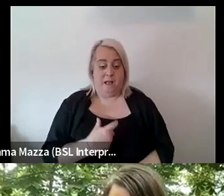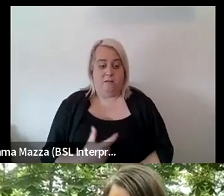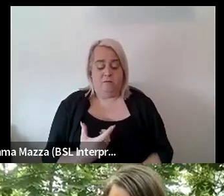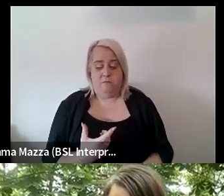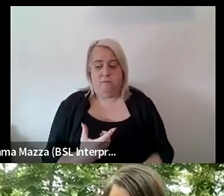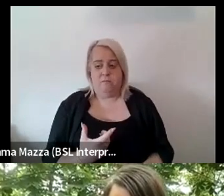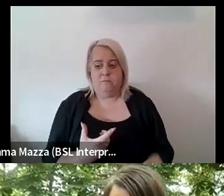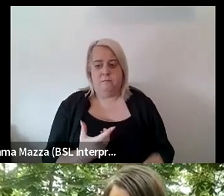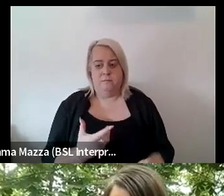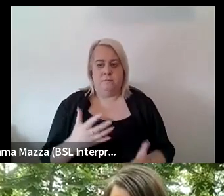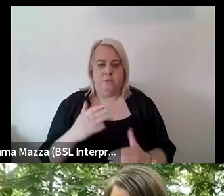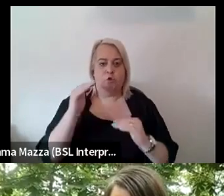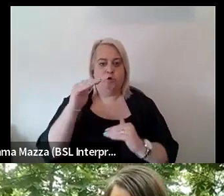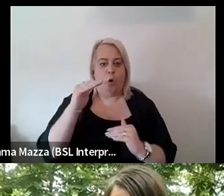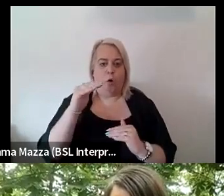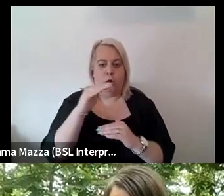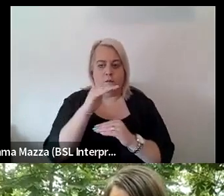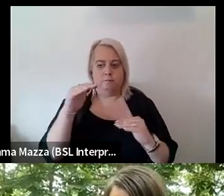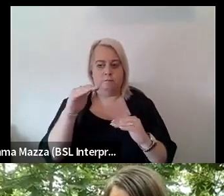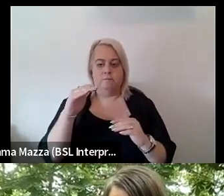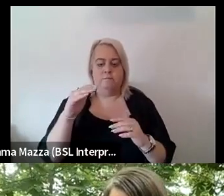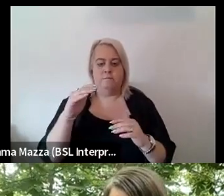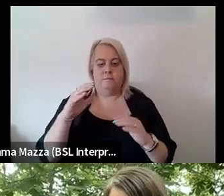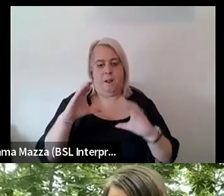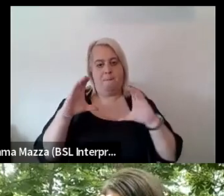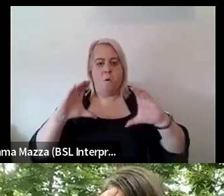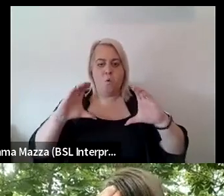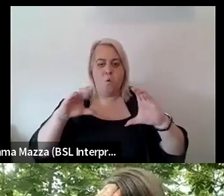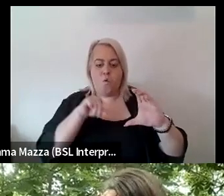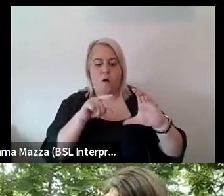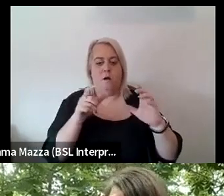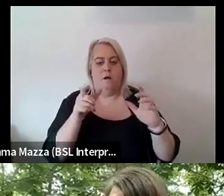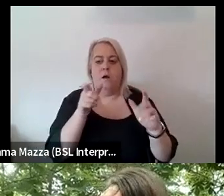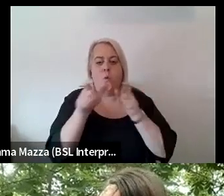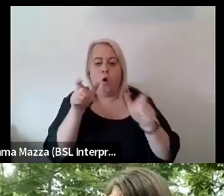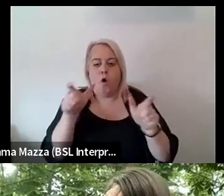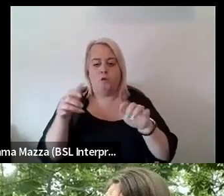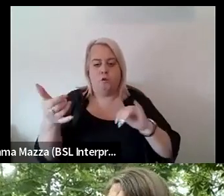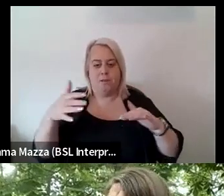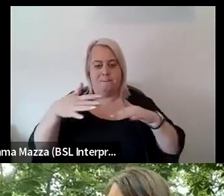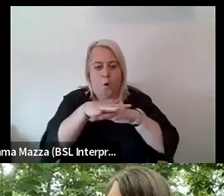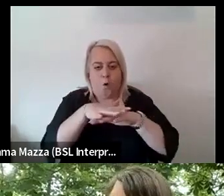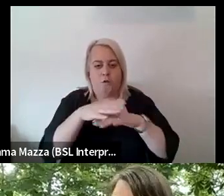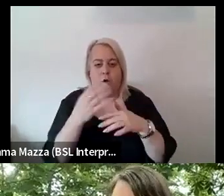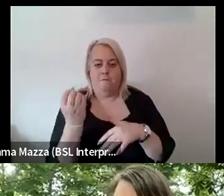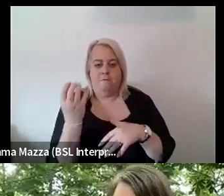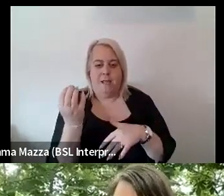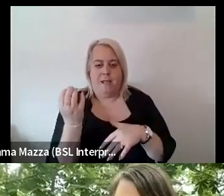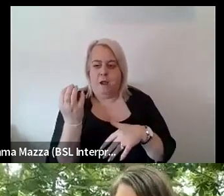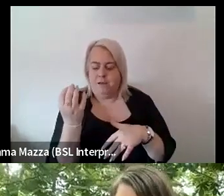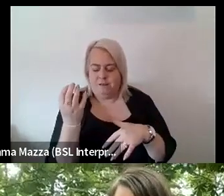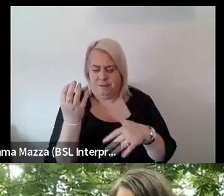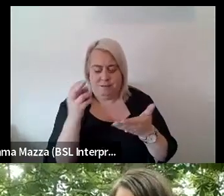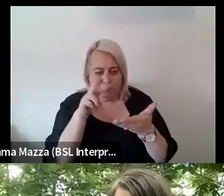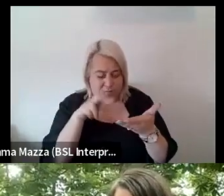big chunk of text, words will often merge together or flicker. It's really difficult to read